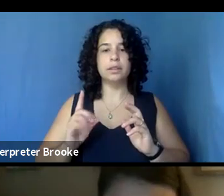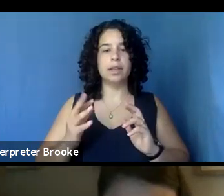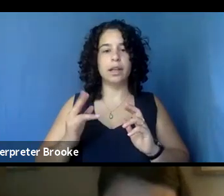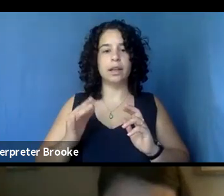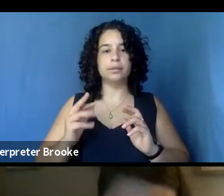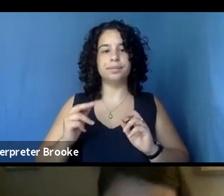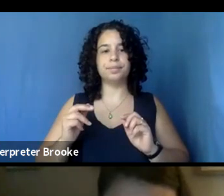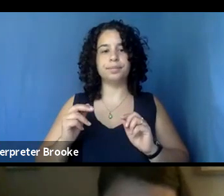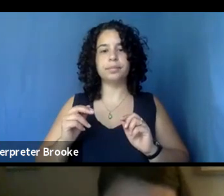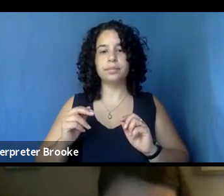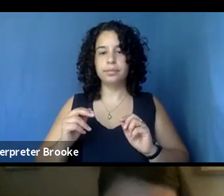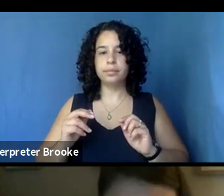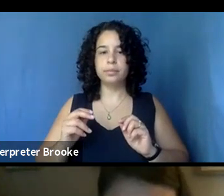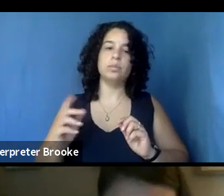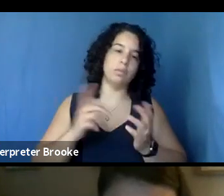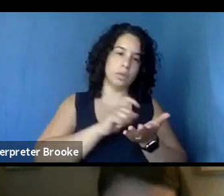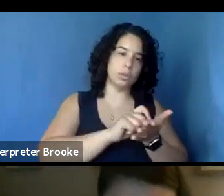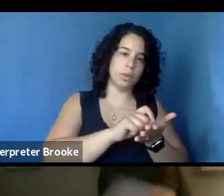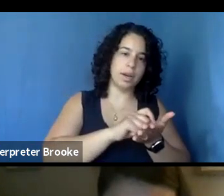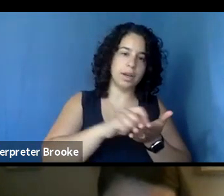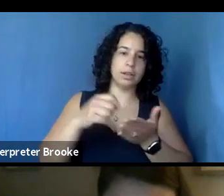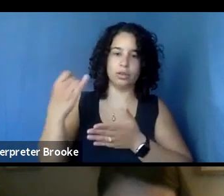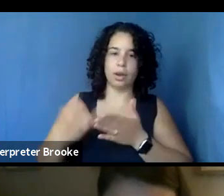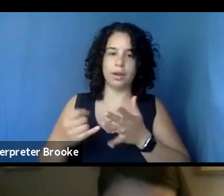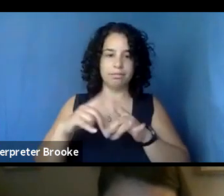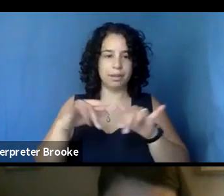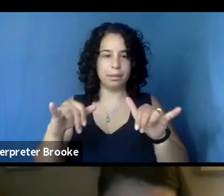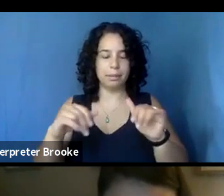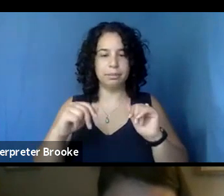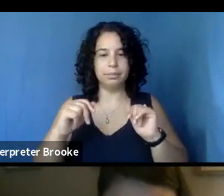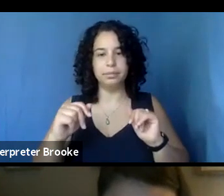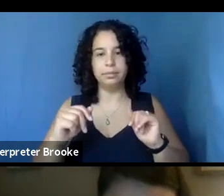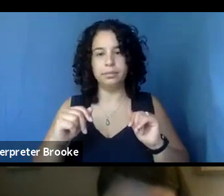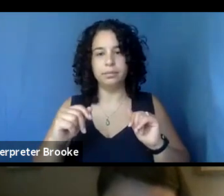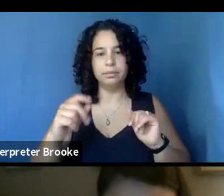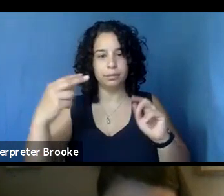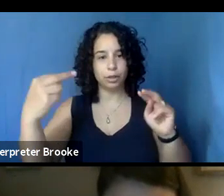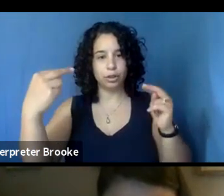did the both. Well, I was writing while I was doing both of these, and